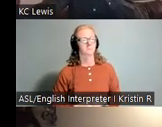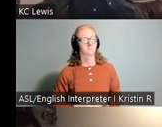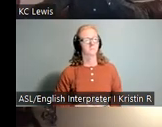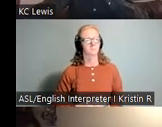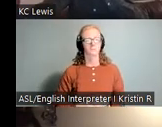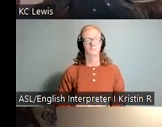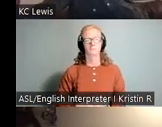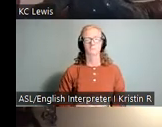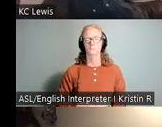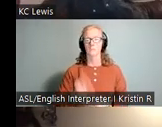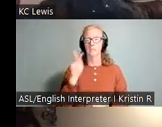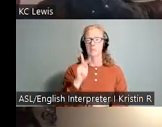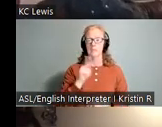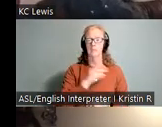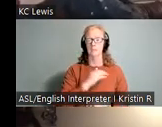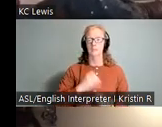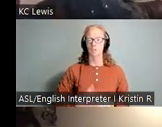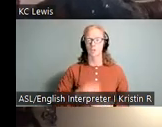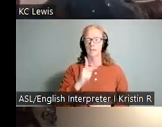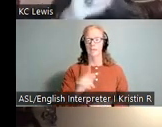Commissioner Casey.